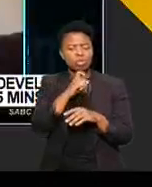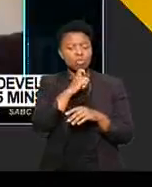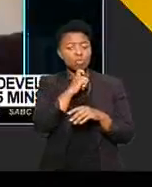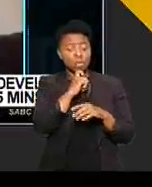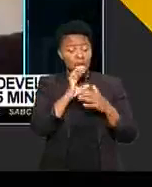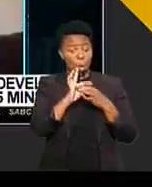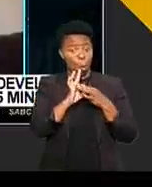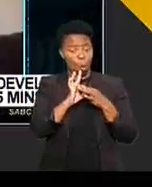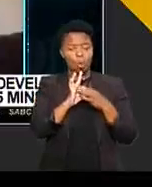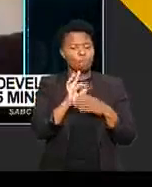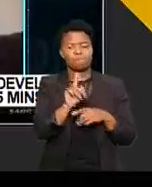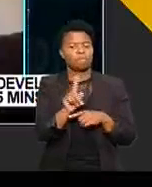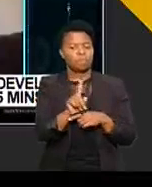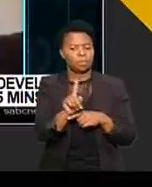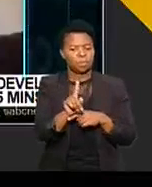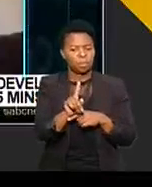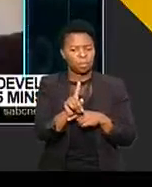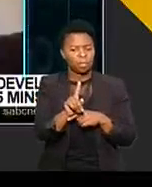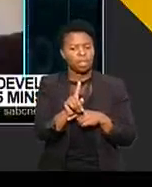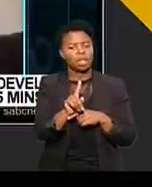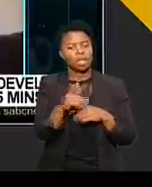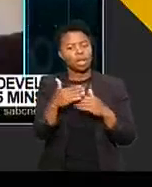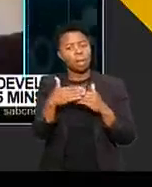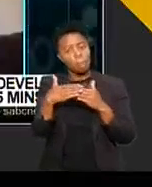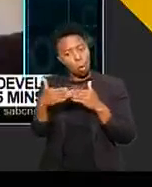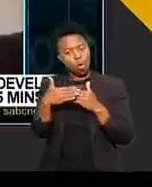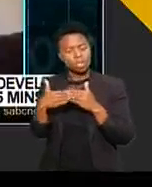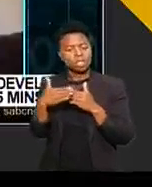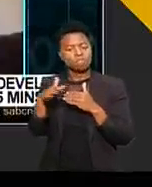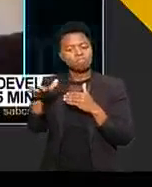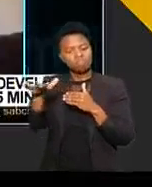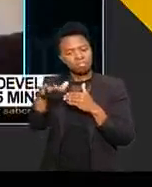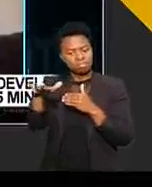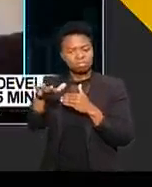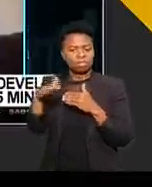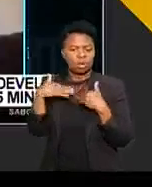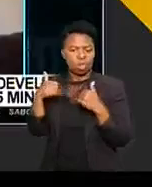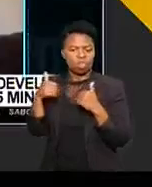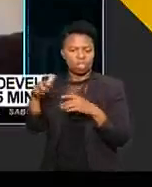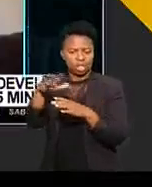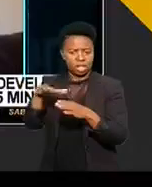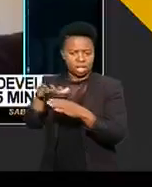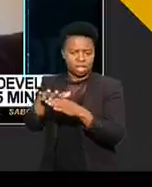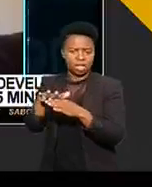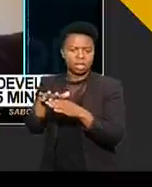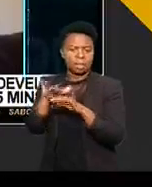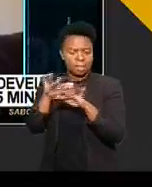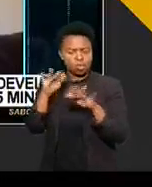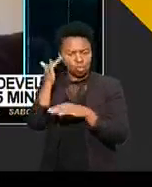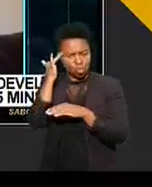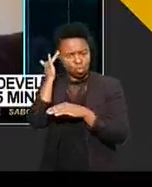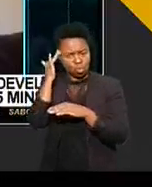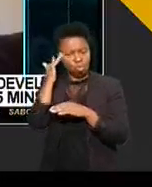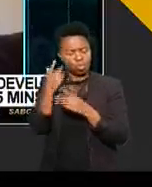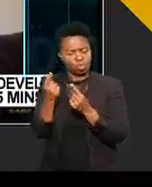home. They are not part of the point of care diagnostics that we have in the market. They have to be used by highly qualified people in the pathology